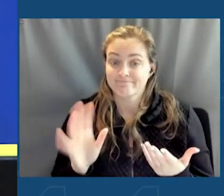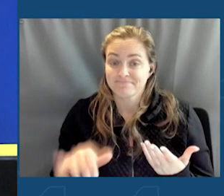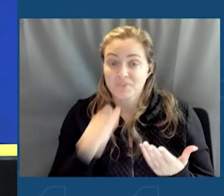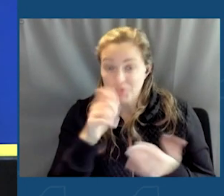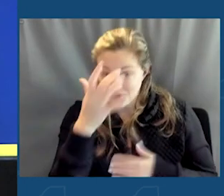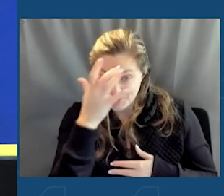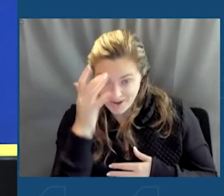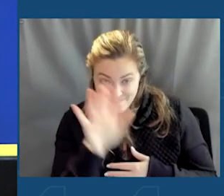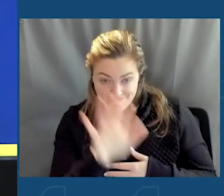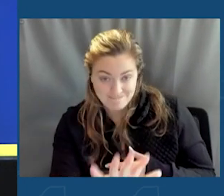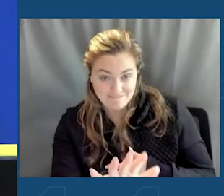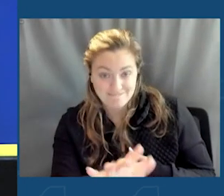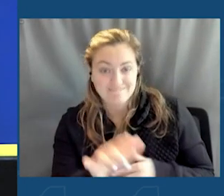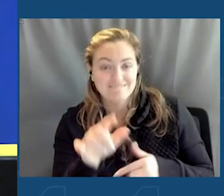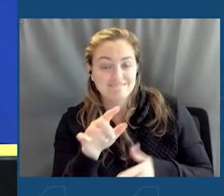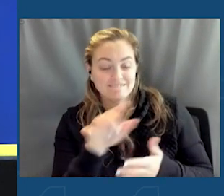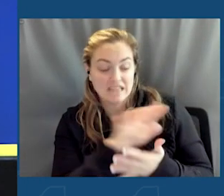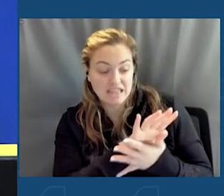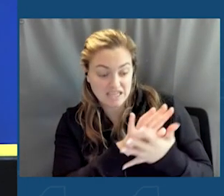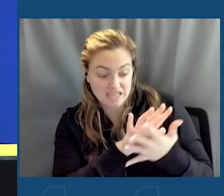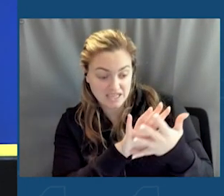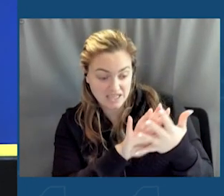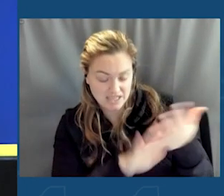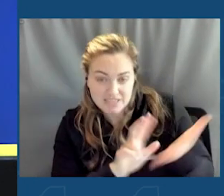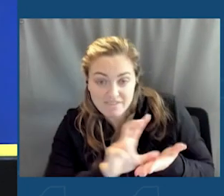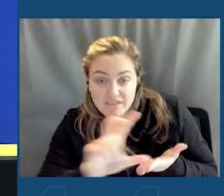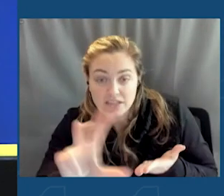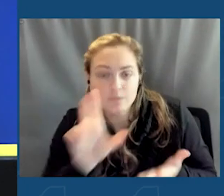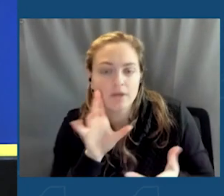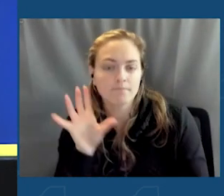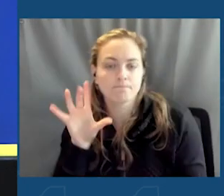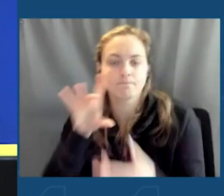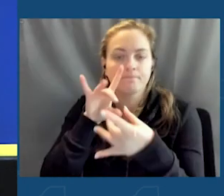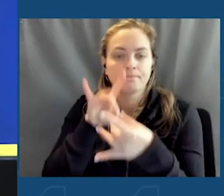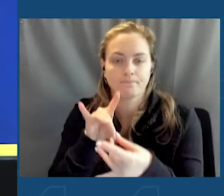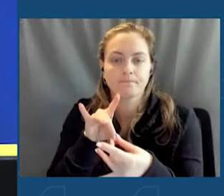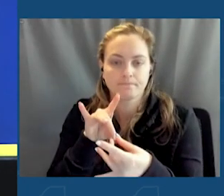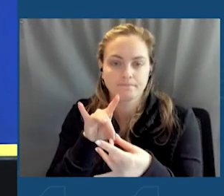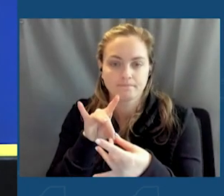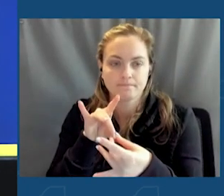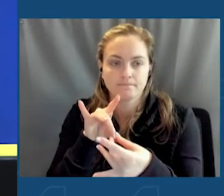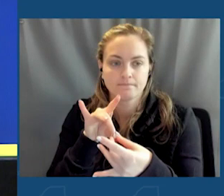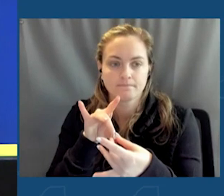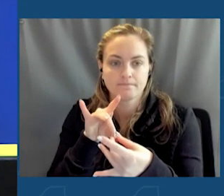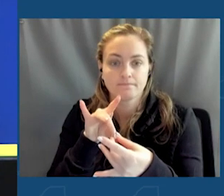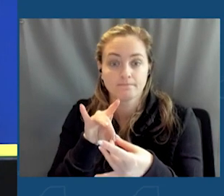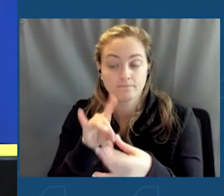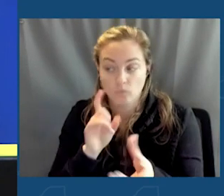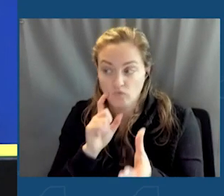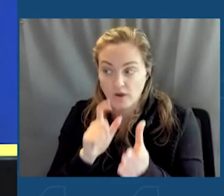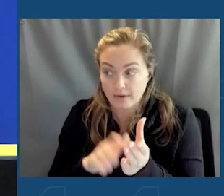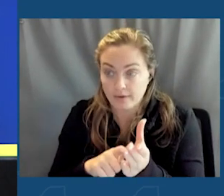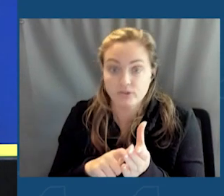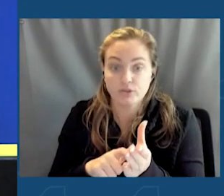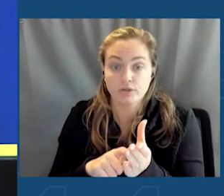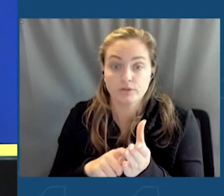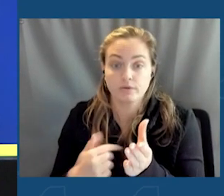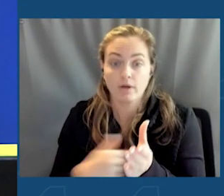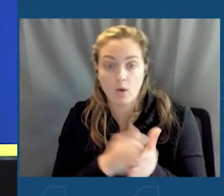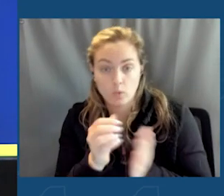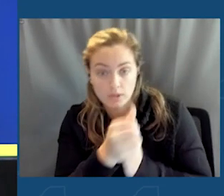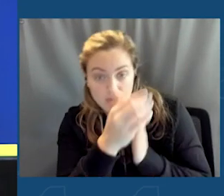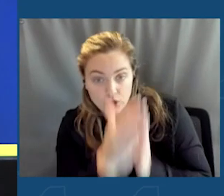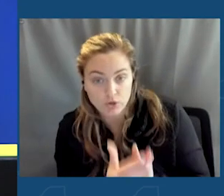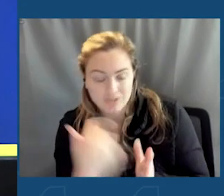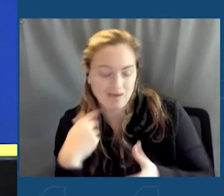that these investments are going hand in hand with the recognition on the part of our leaders, our elected